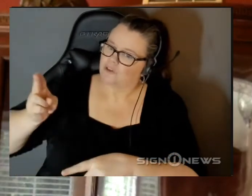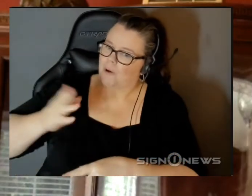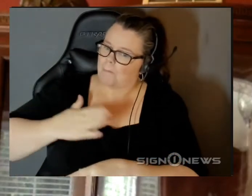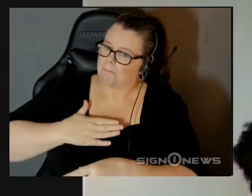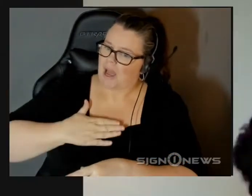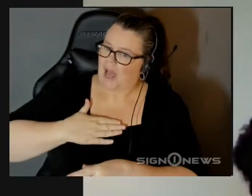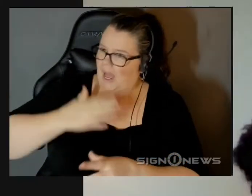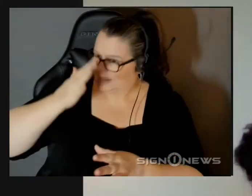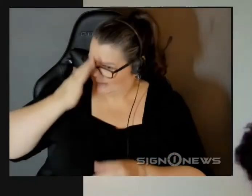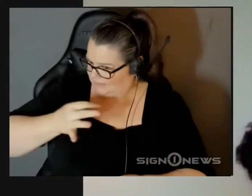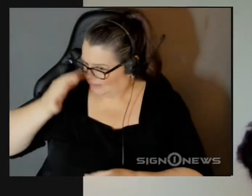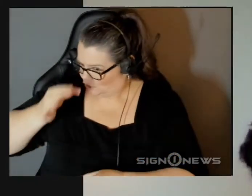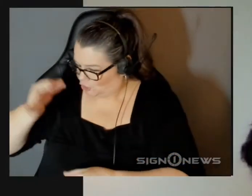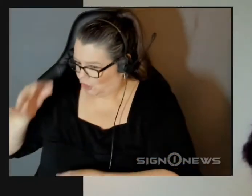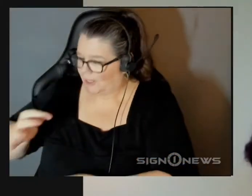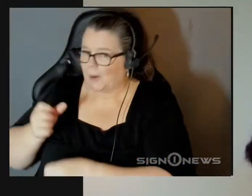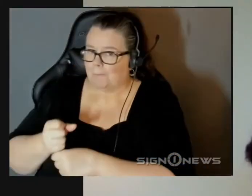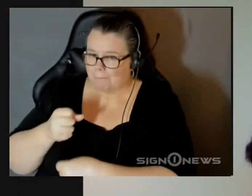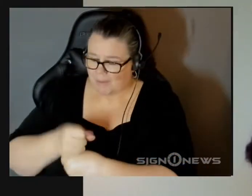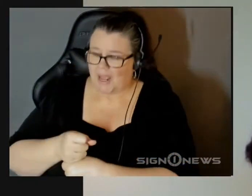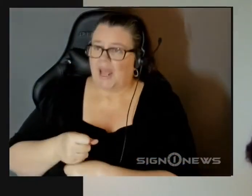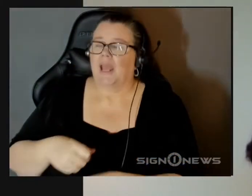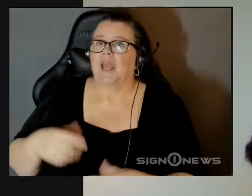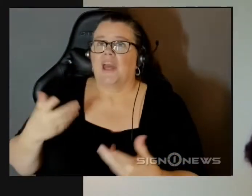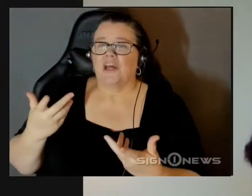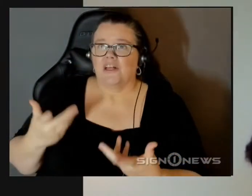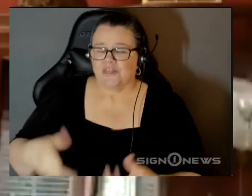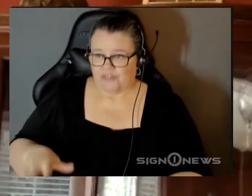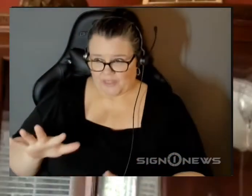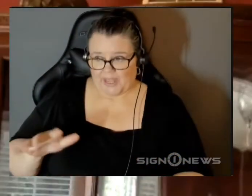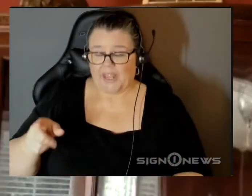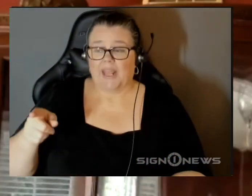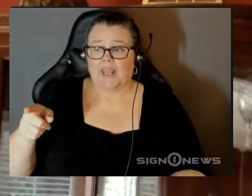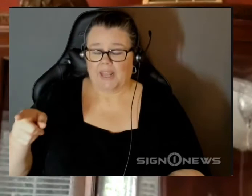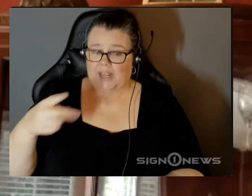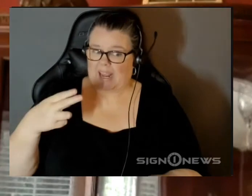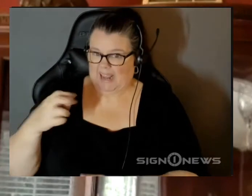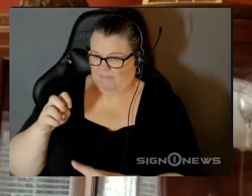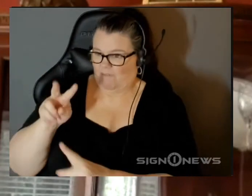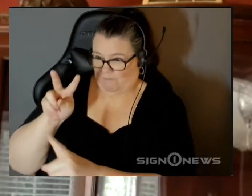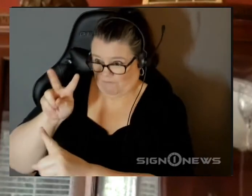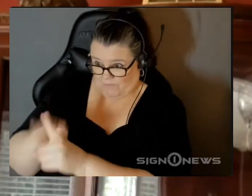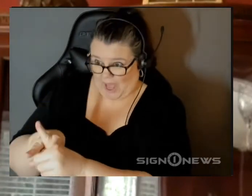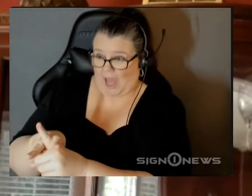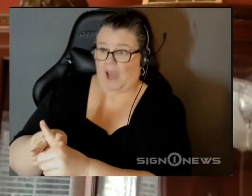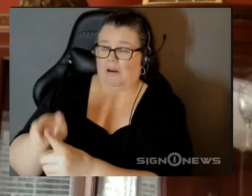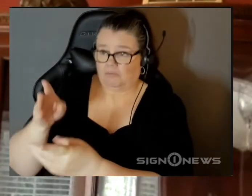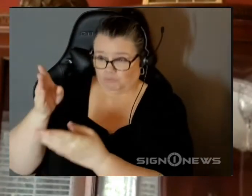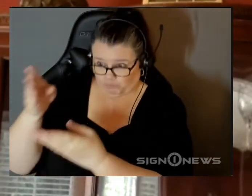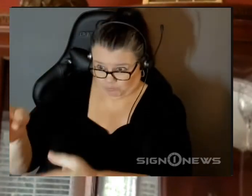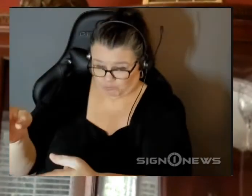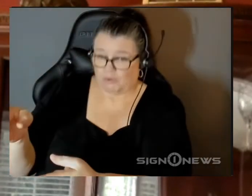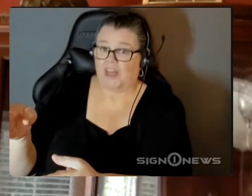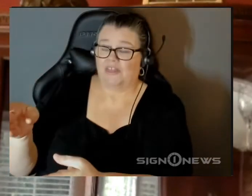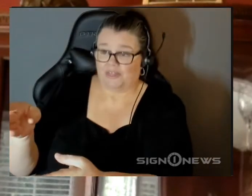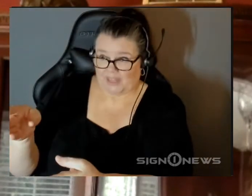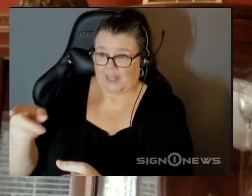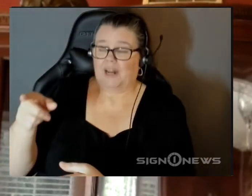John, and then the court said, okay, once he filed the petition, they said, okay, we're going to have an